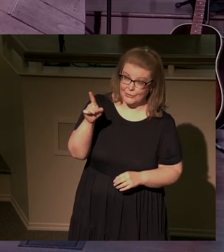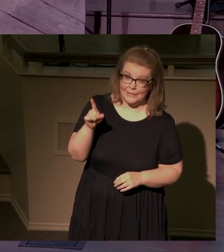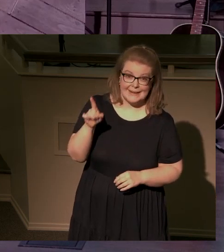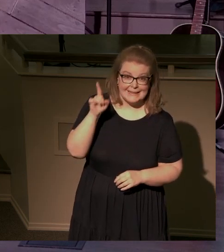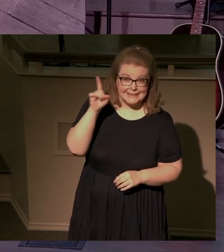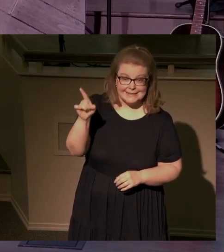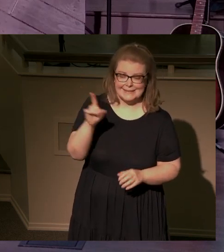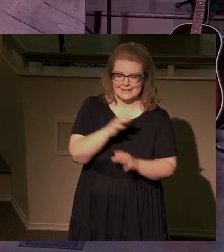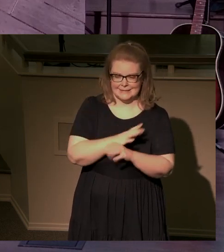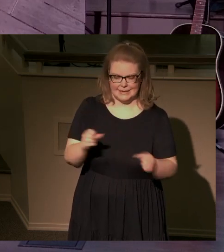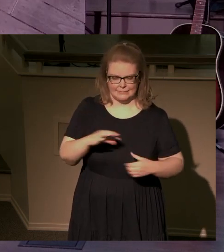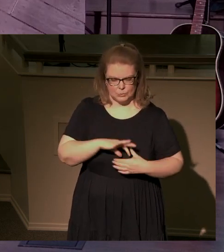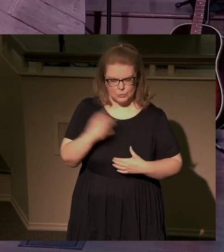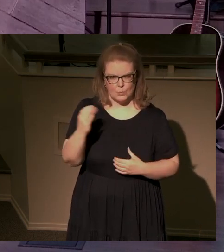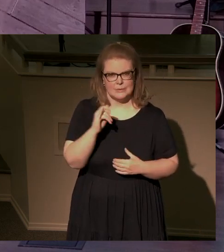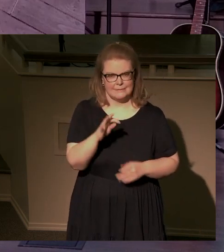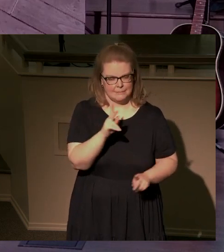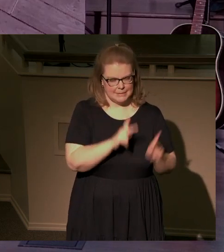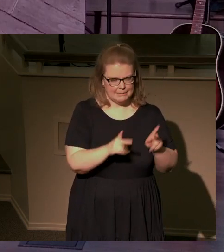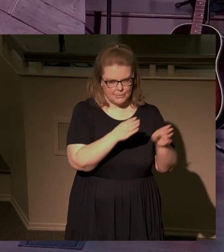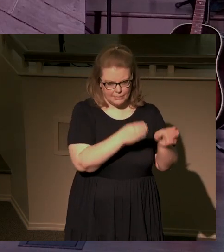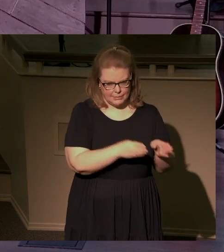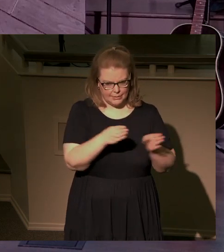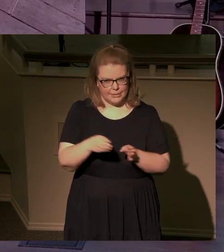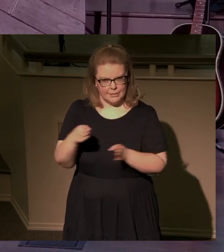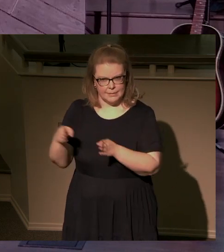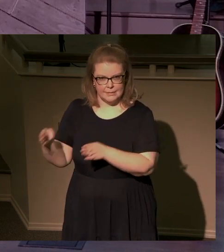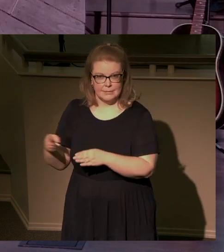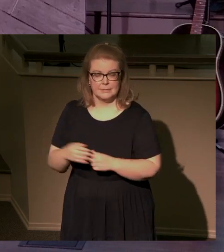the souls of individuals.